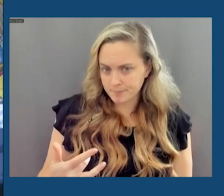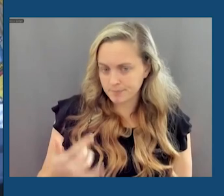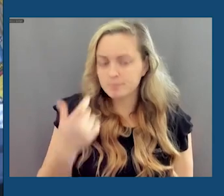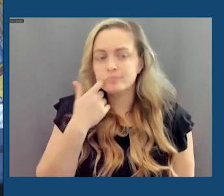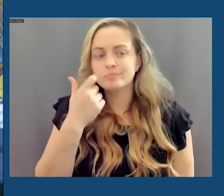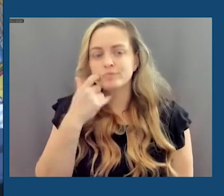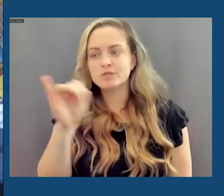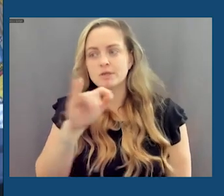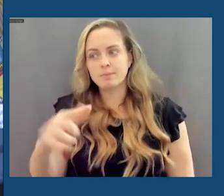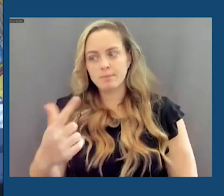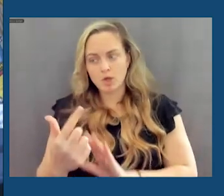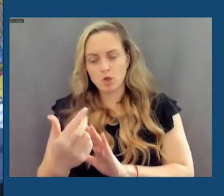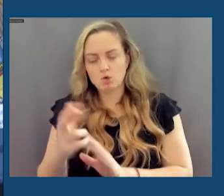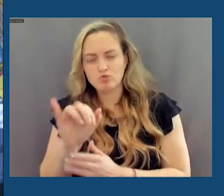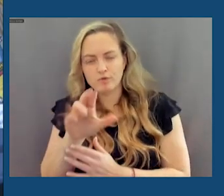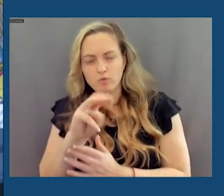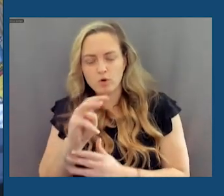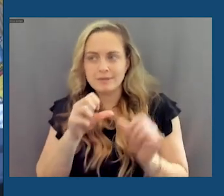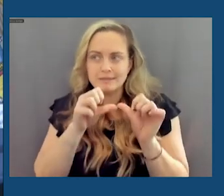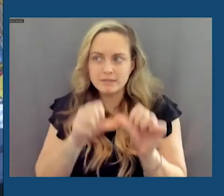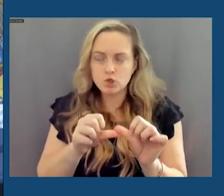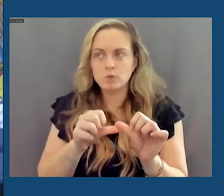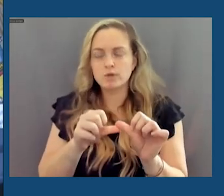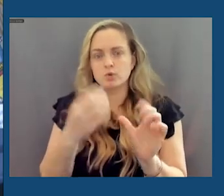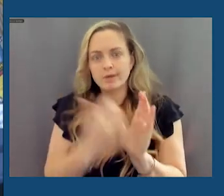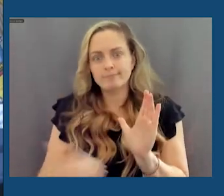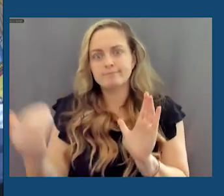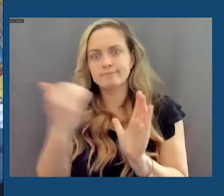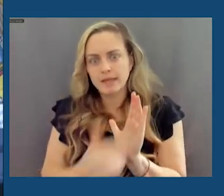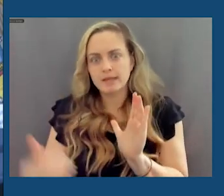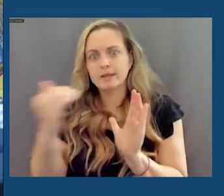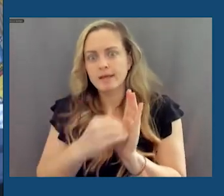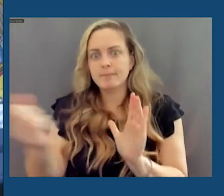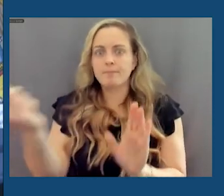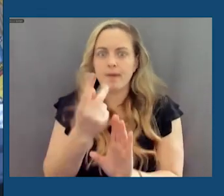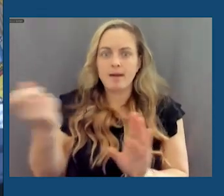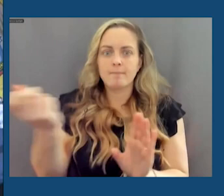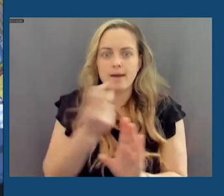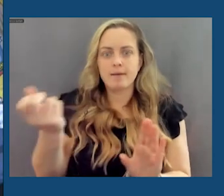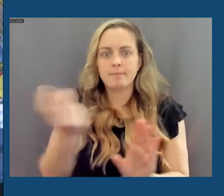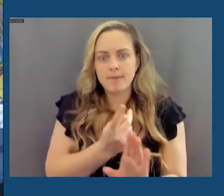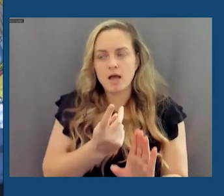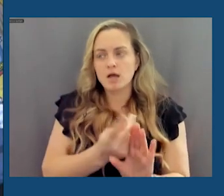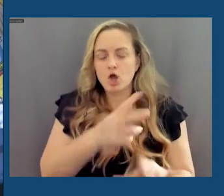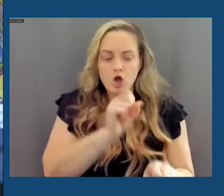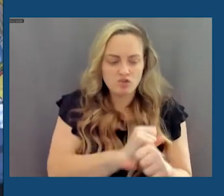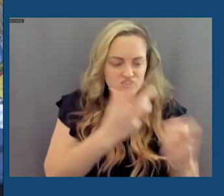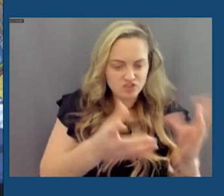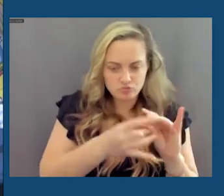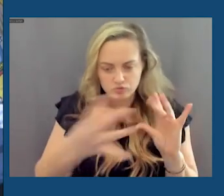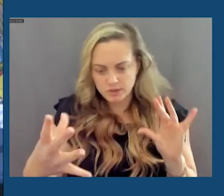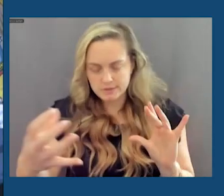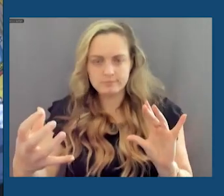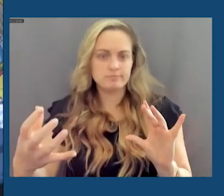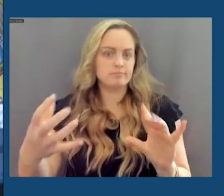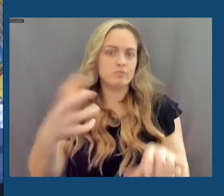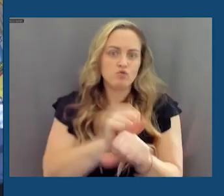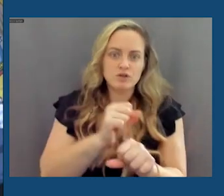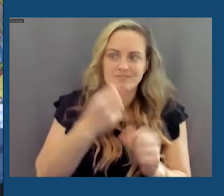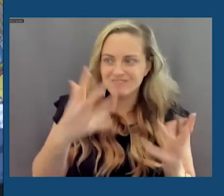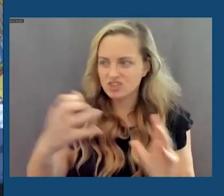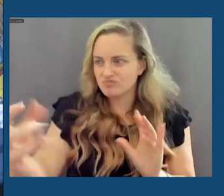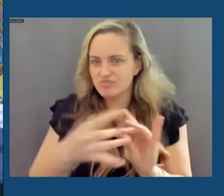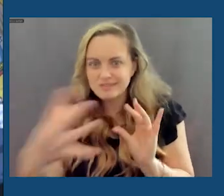reforms because they are continuing, because they are recidivist, because they come back the second time after having an open